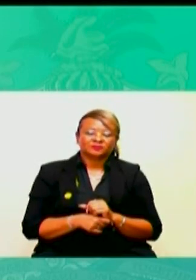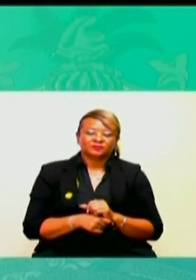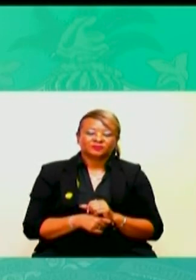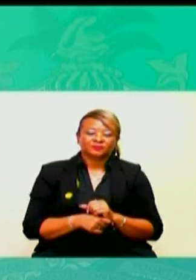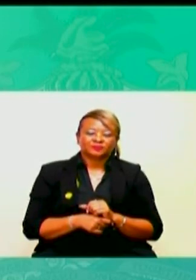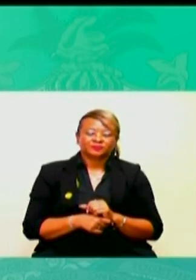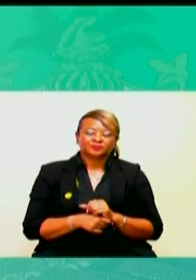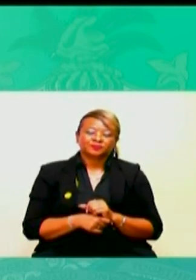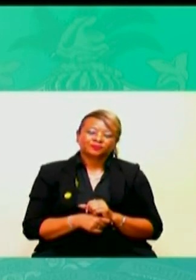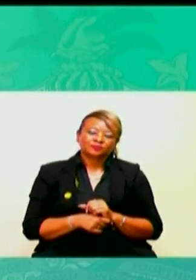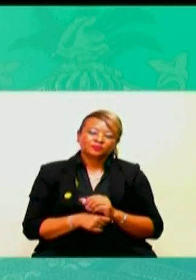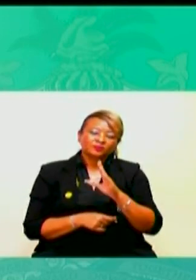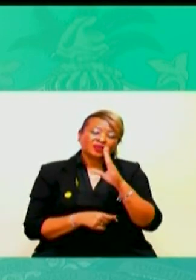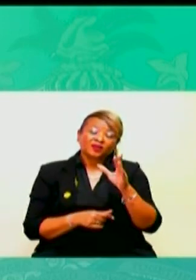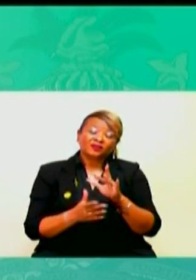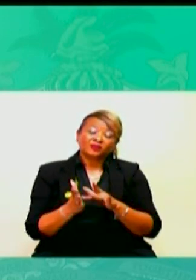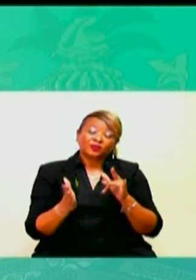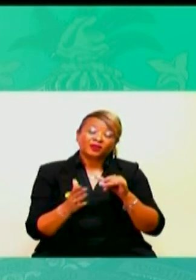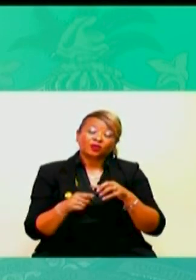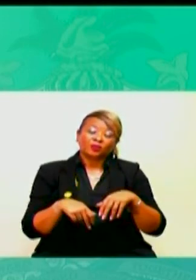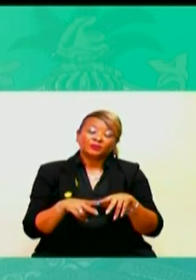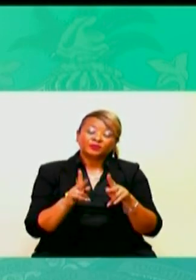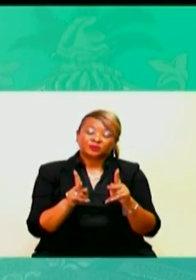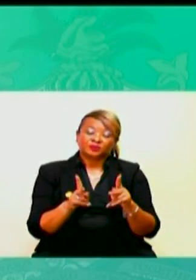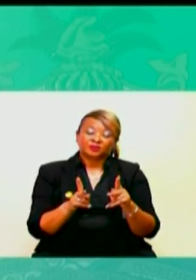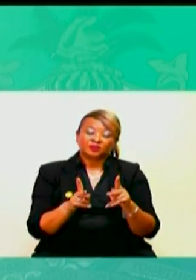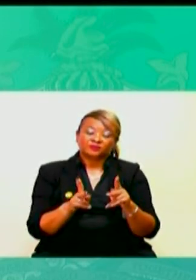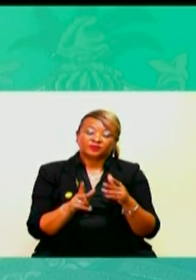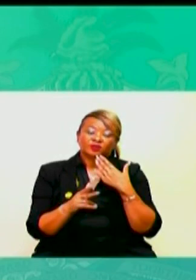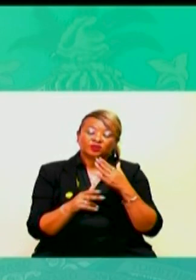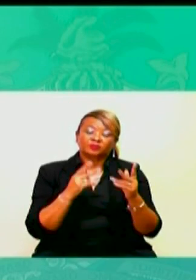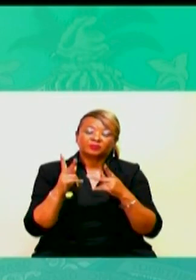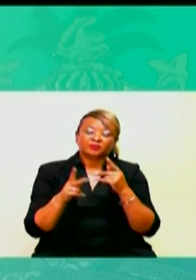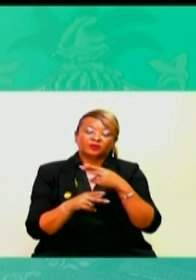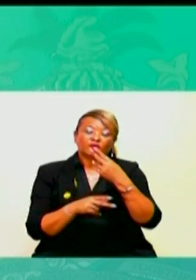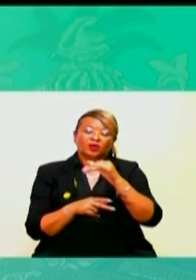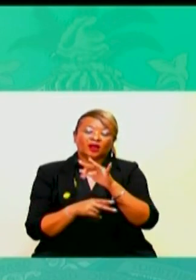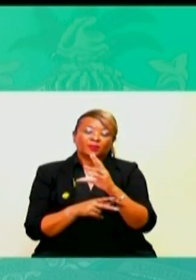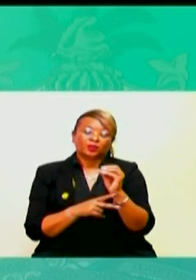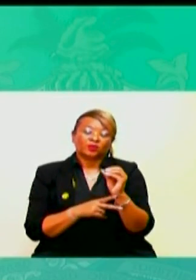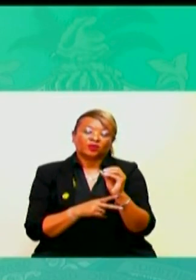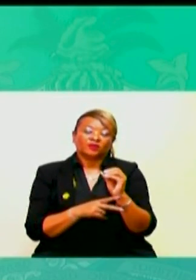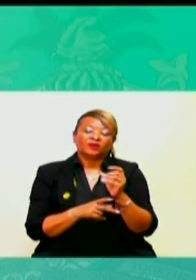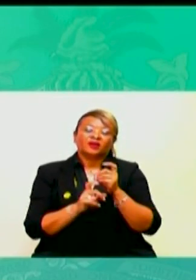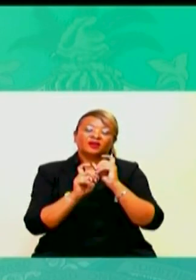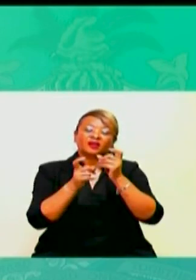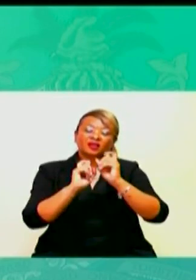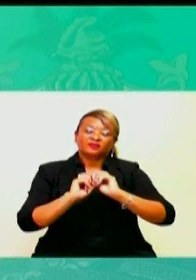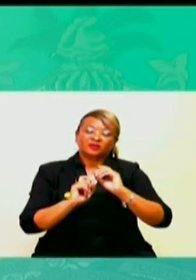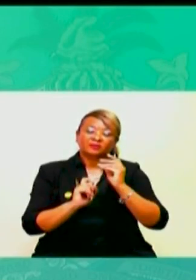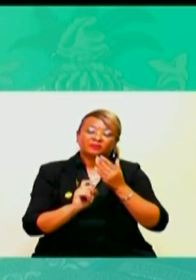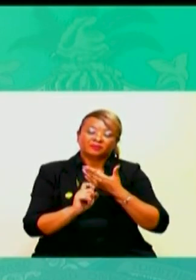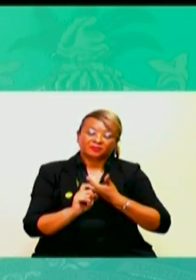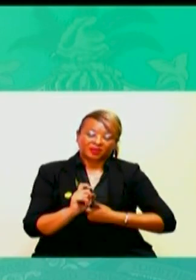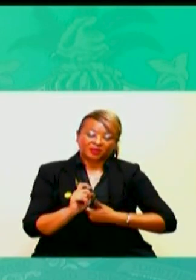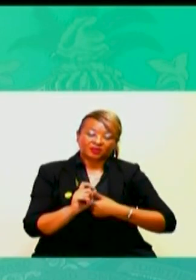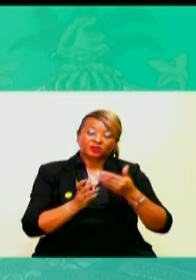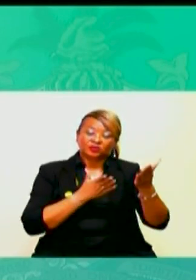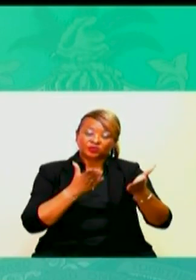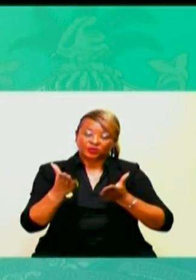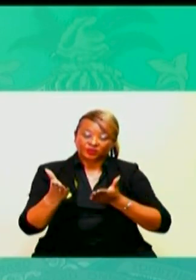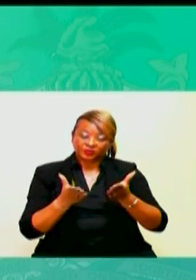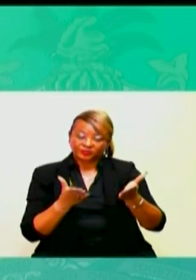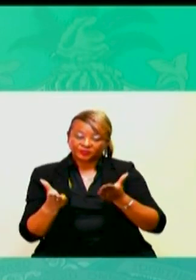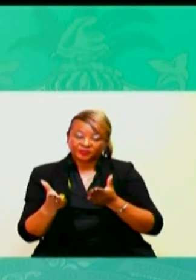I never take for granted the opportunity that the good people of North Abaco have afforded me to serve them and